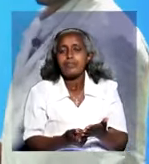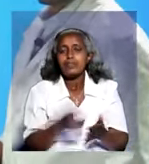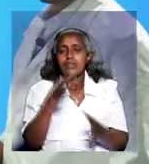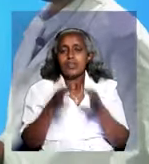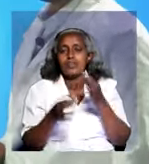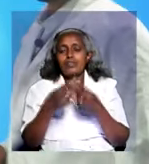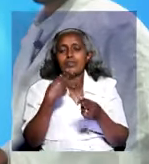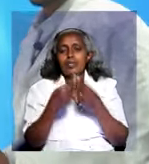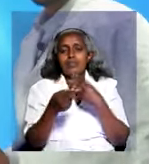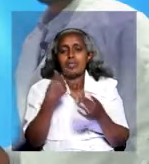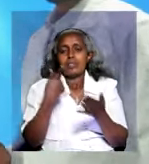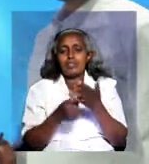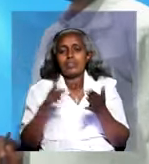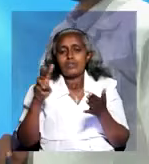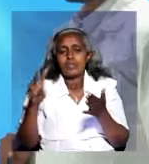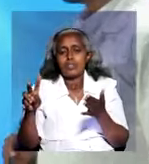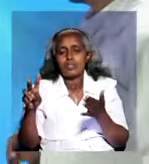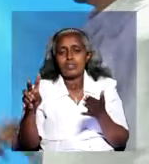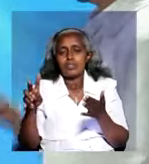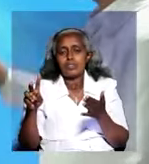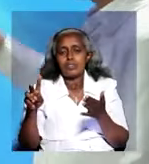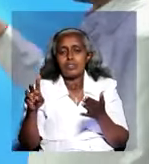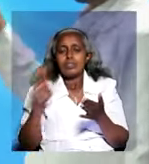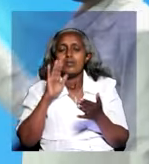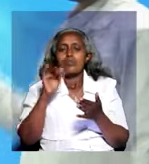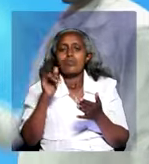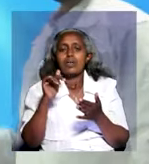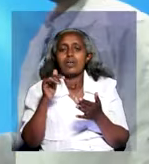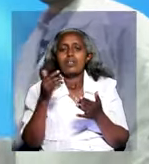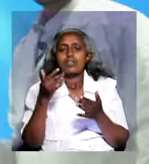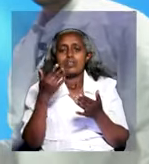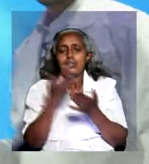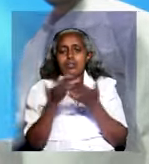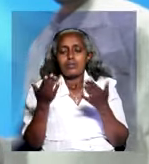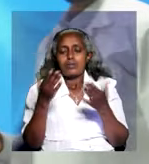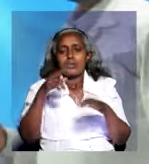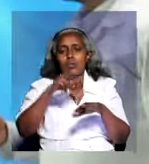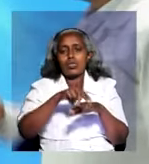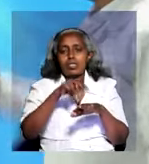if you multiply this vector by a certain constant,